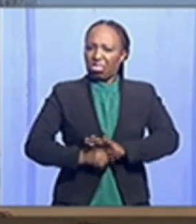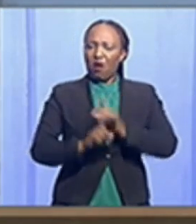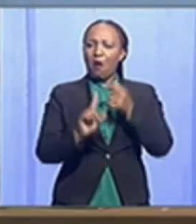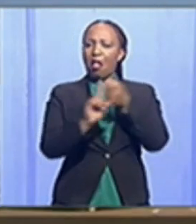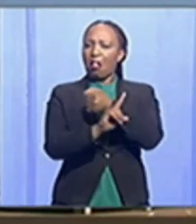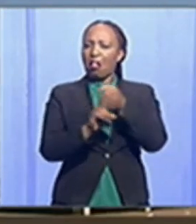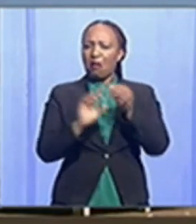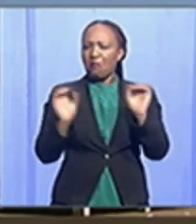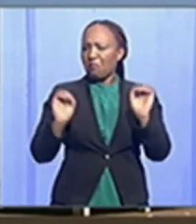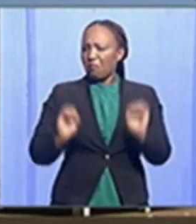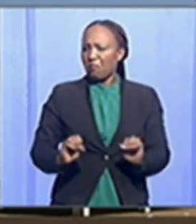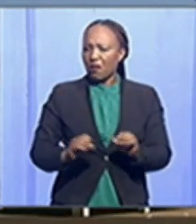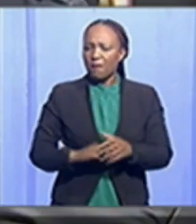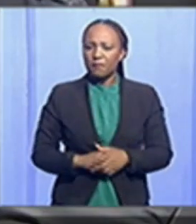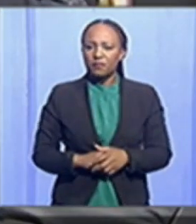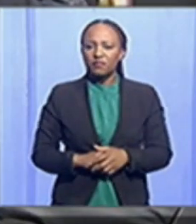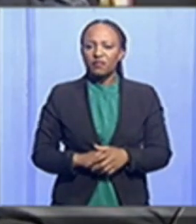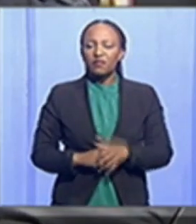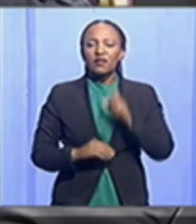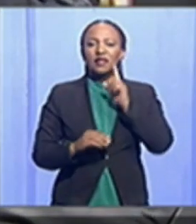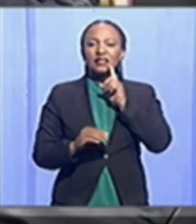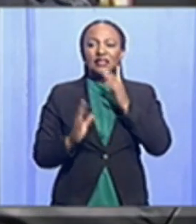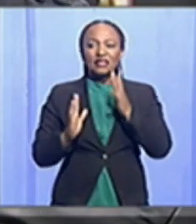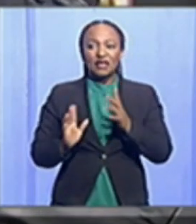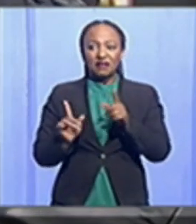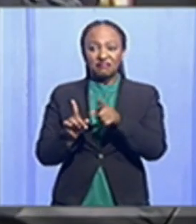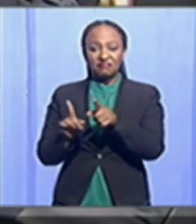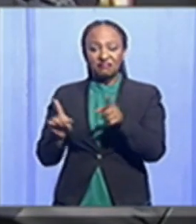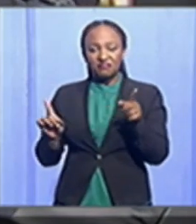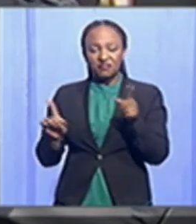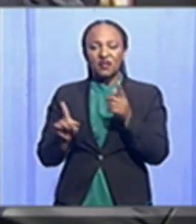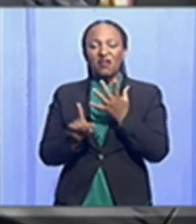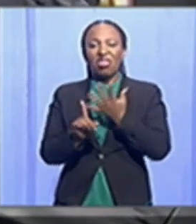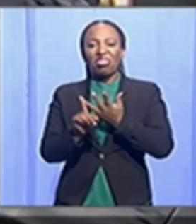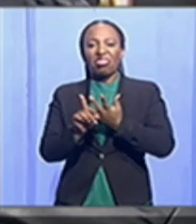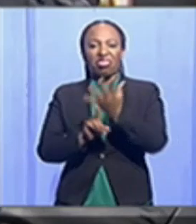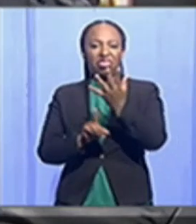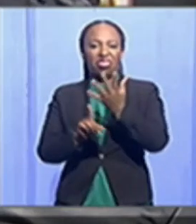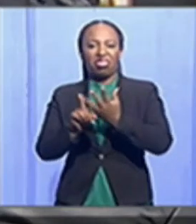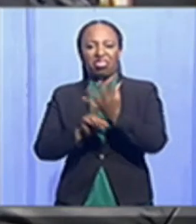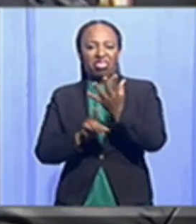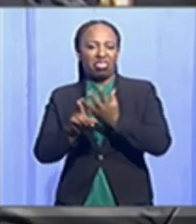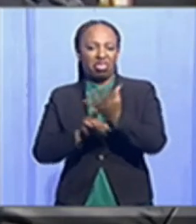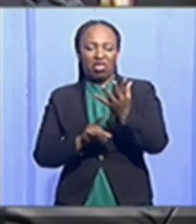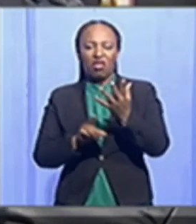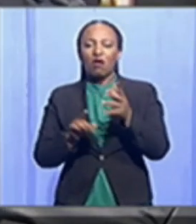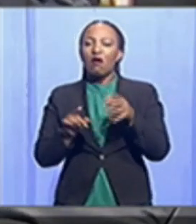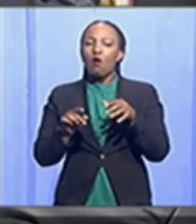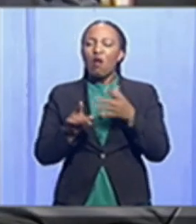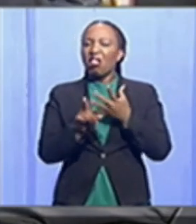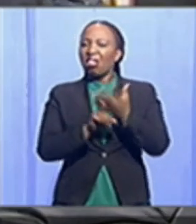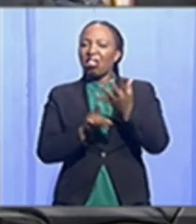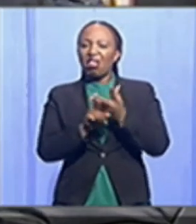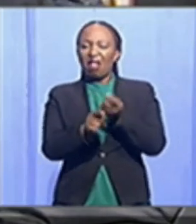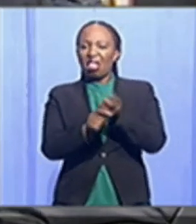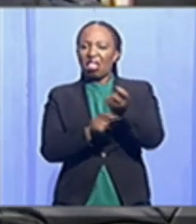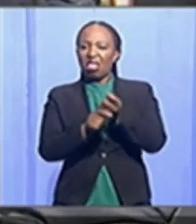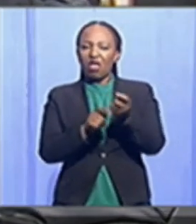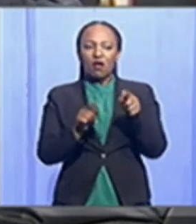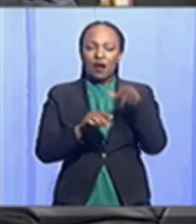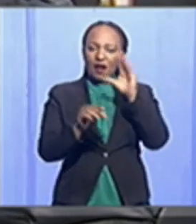leng gore ba mo tshwenya sekolong ba mo bula ebile ba parade le report ya publicly e tshega ke bana ba sekolo ba mmotsa